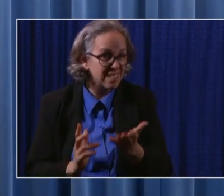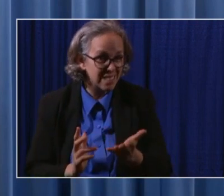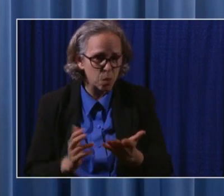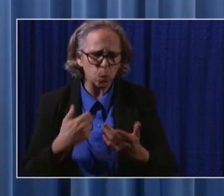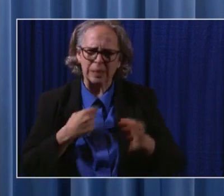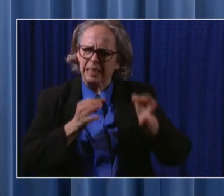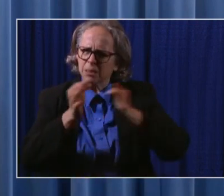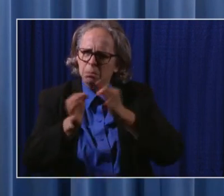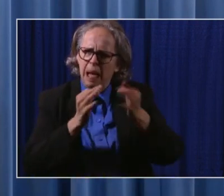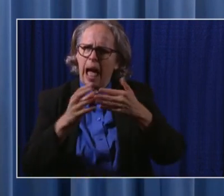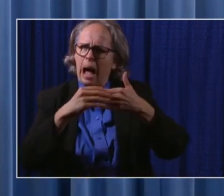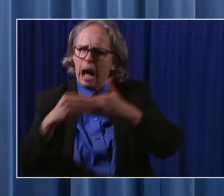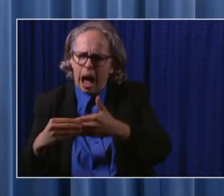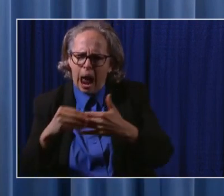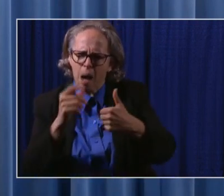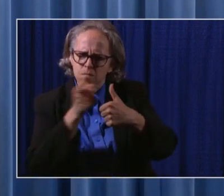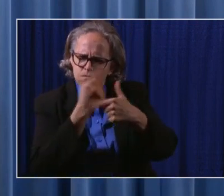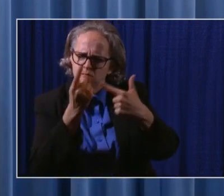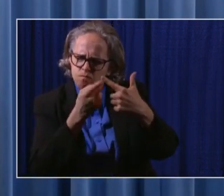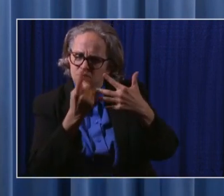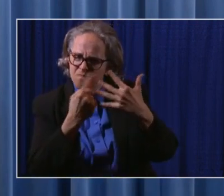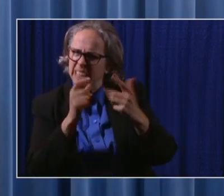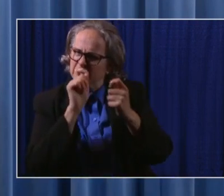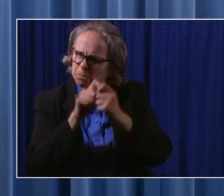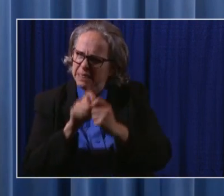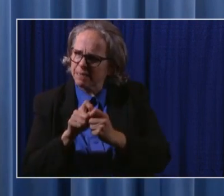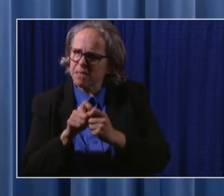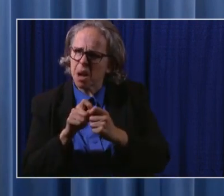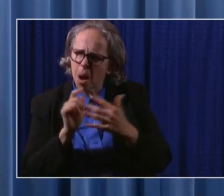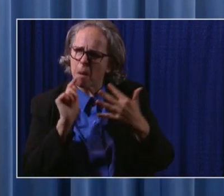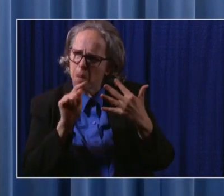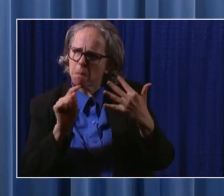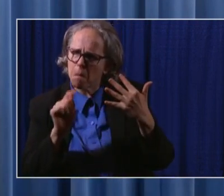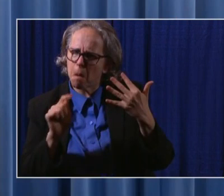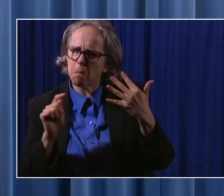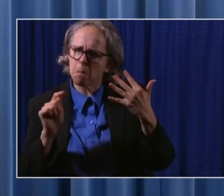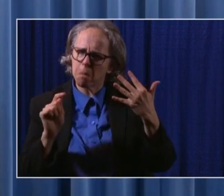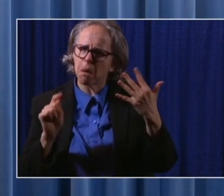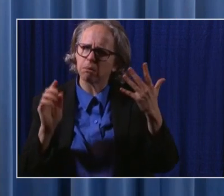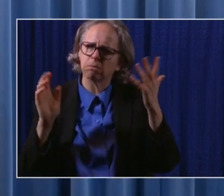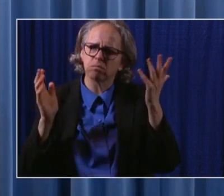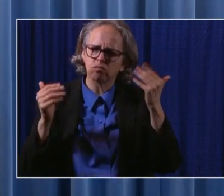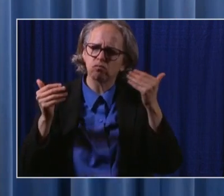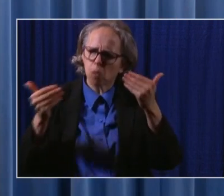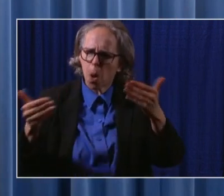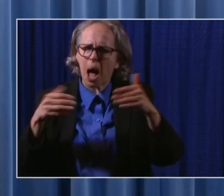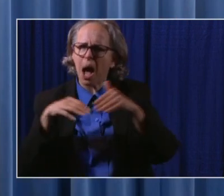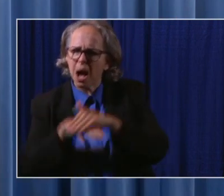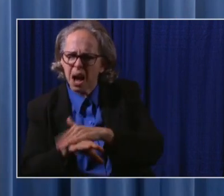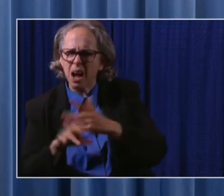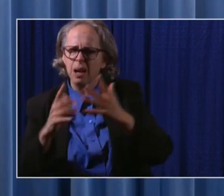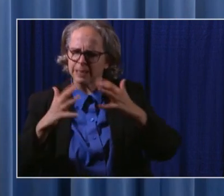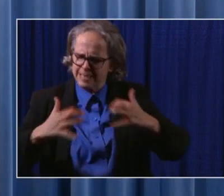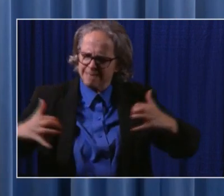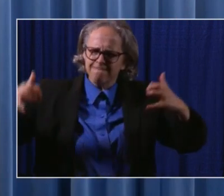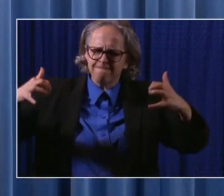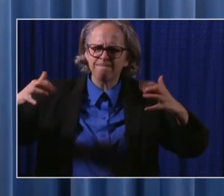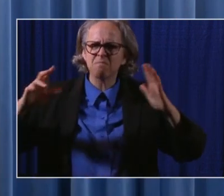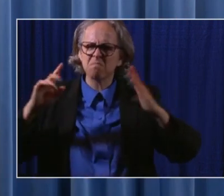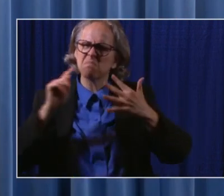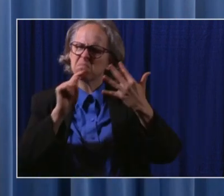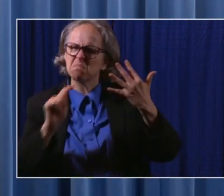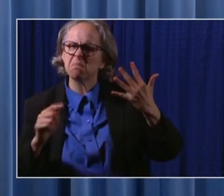specific guidelines in regard to how many people could be in the grandstand as far as the distancing that was taking